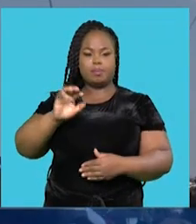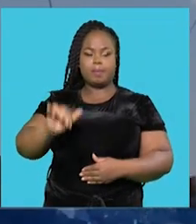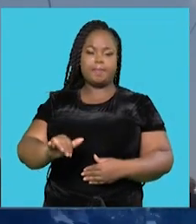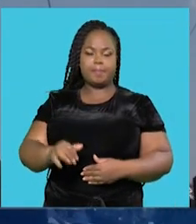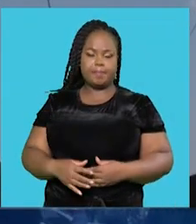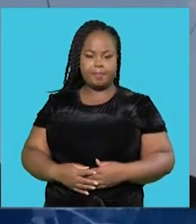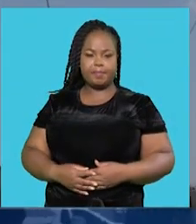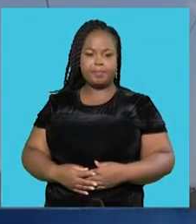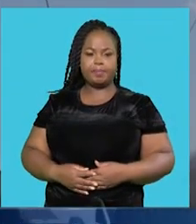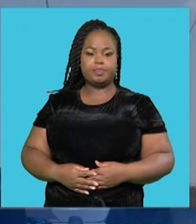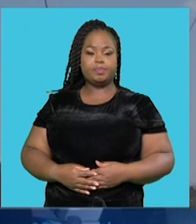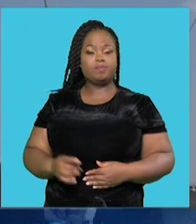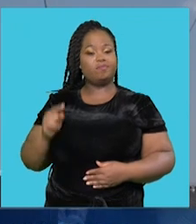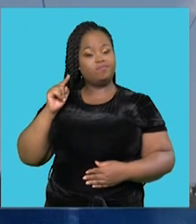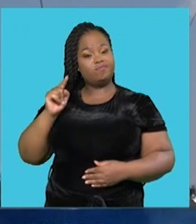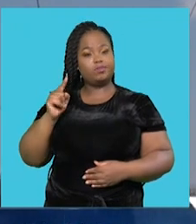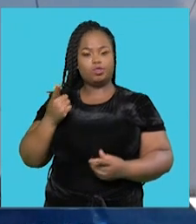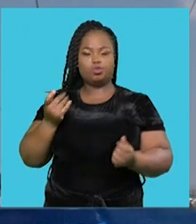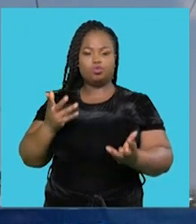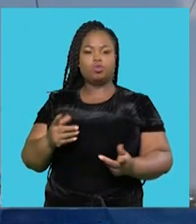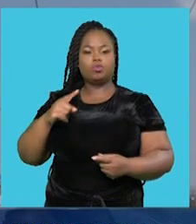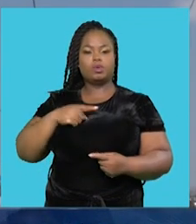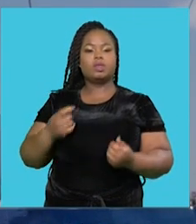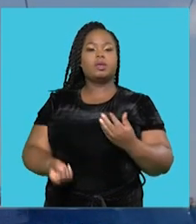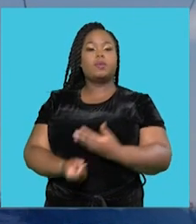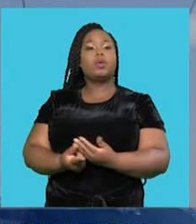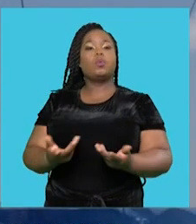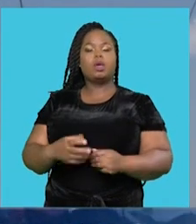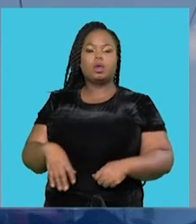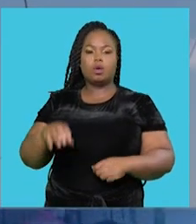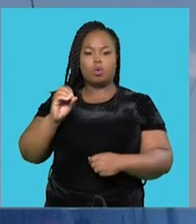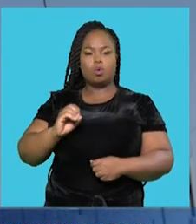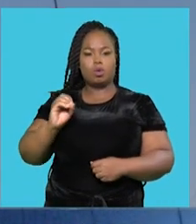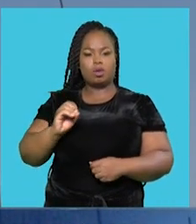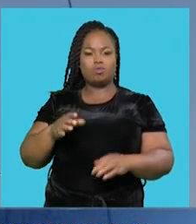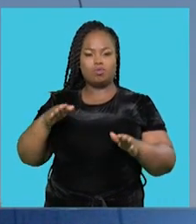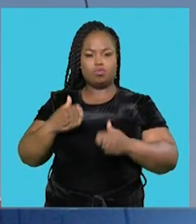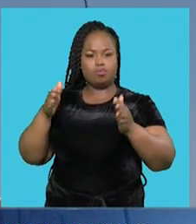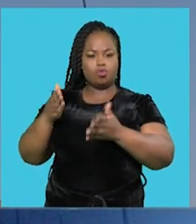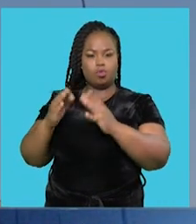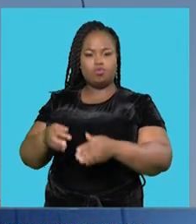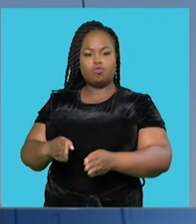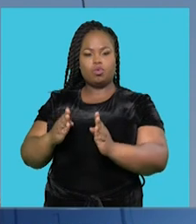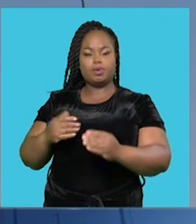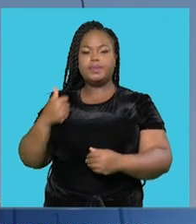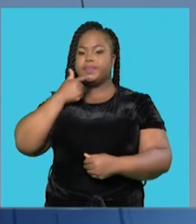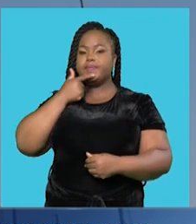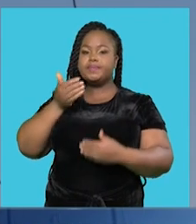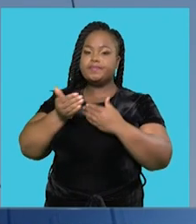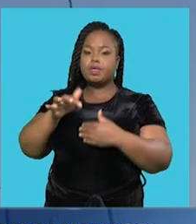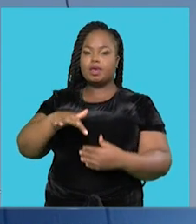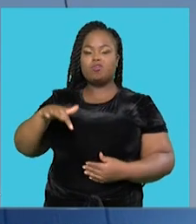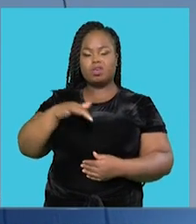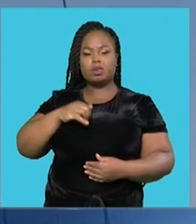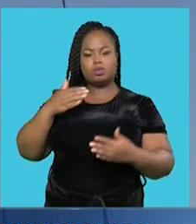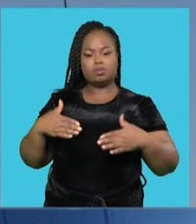monongwaga. Tshebetso ena e thakgoletsweng mmileng wa Polani Road o bogareng ba motsana wa Jabulani hoseng ga kajeno